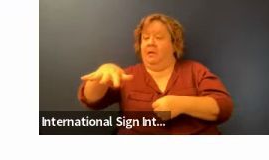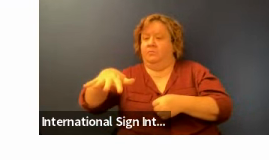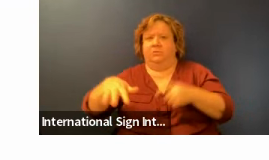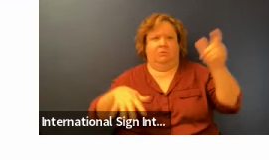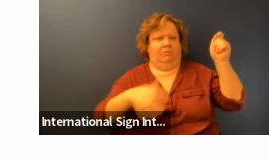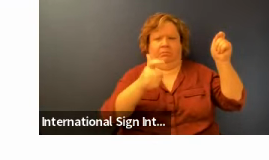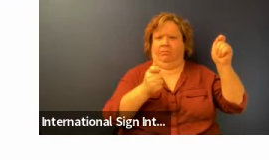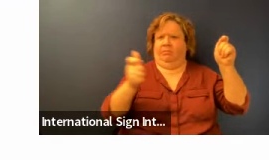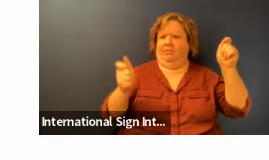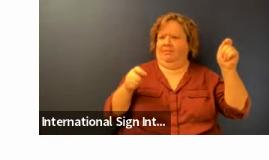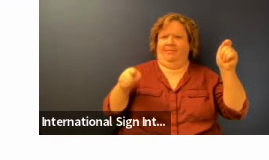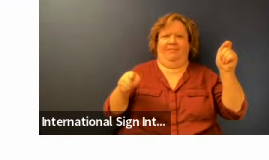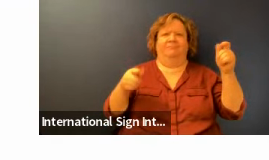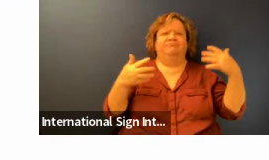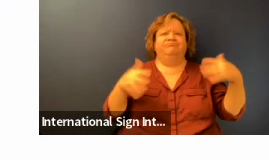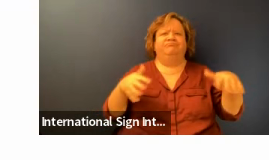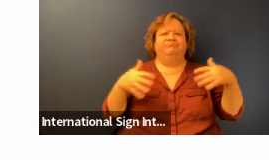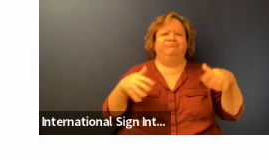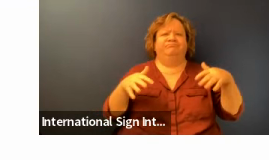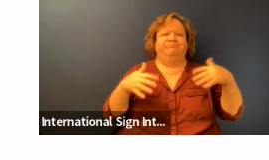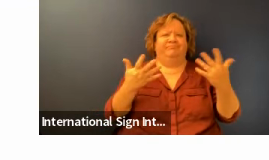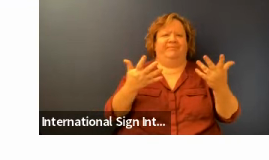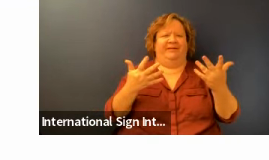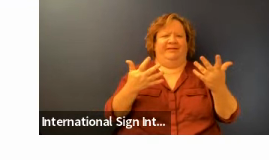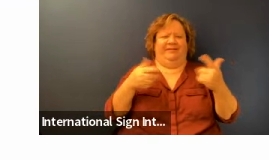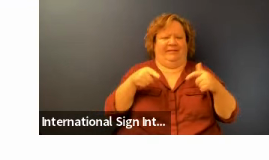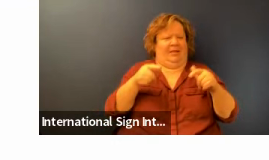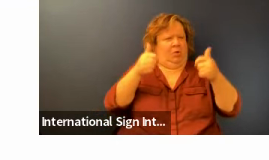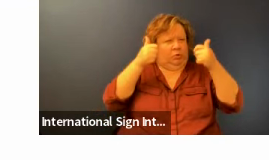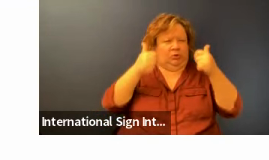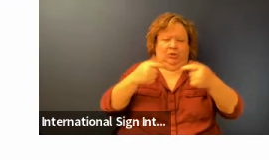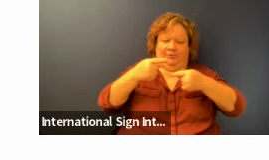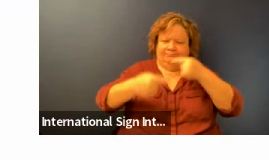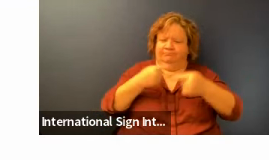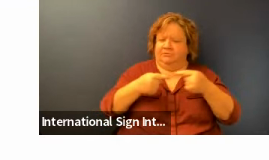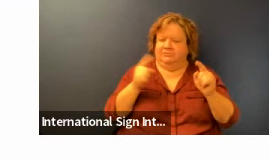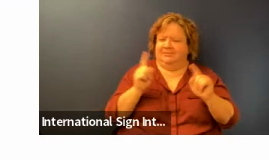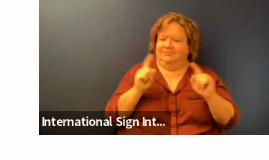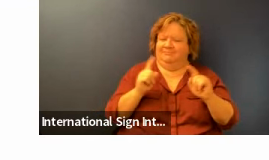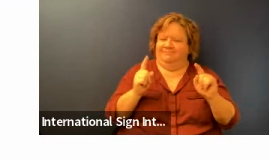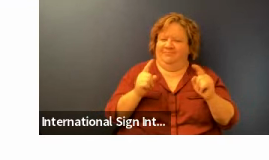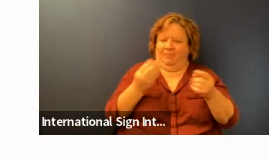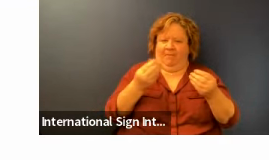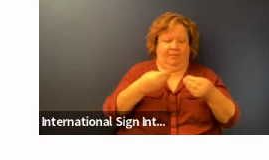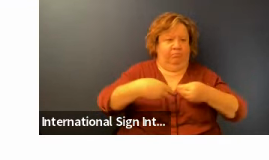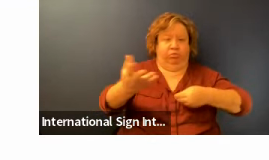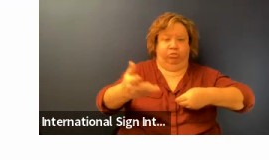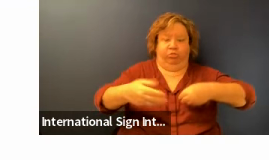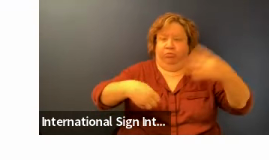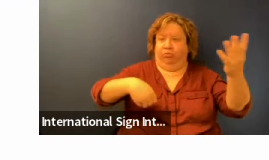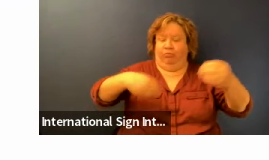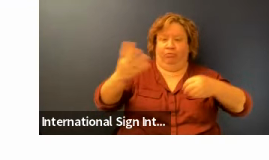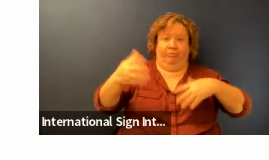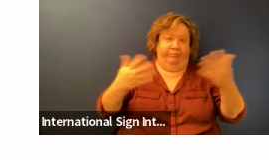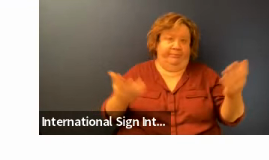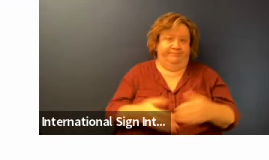the workplace level, we still observe great discrimination of workers who are living with a disability. For